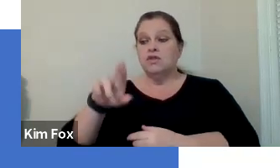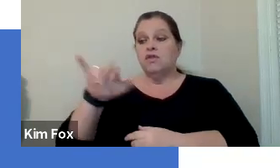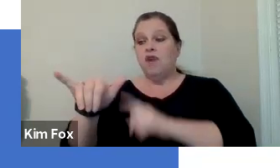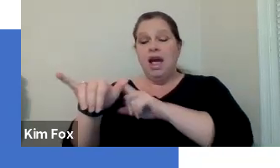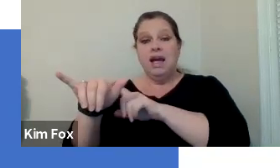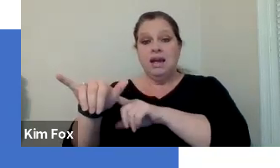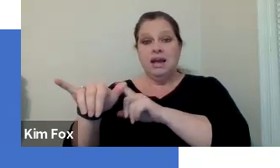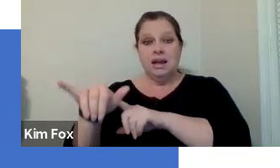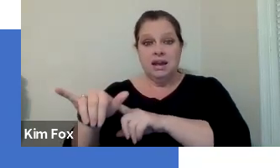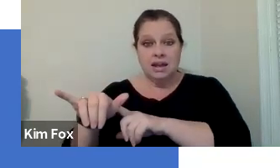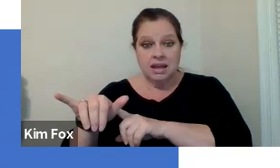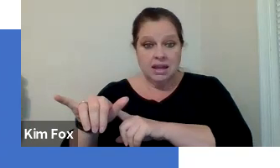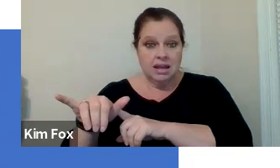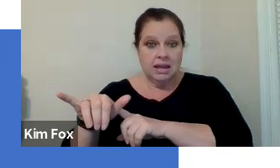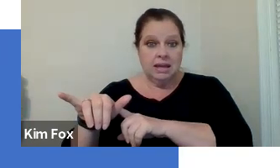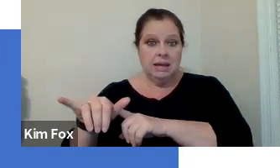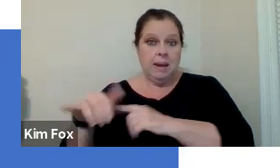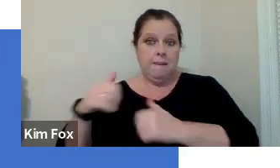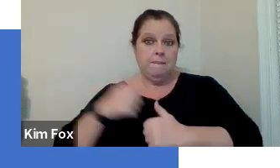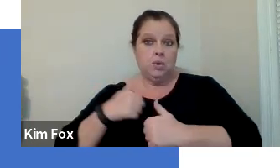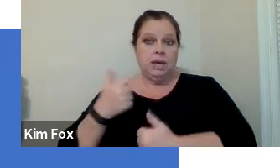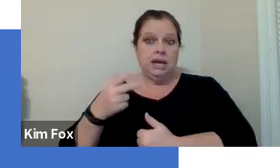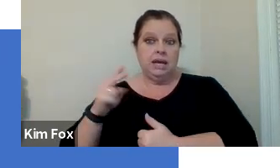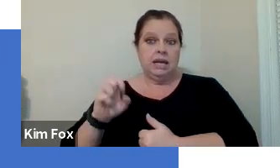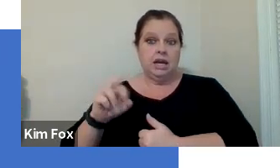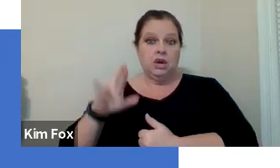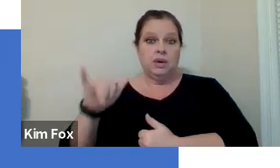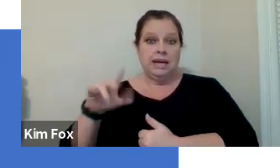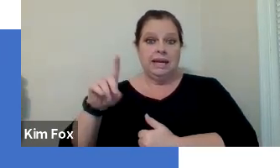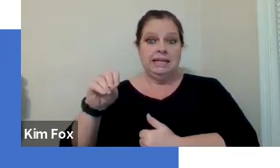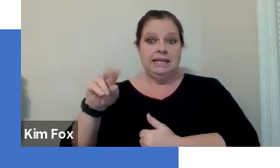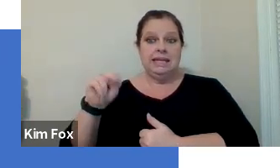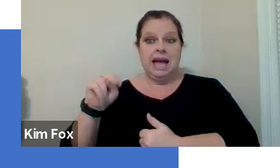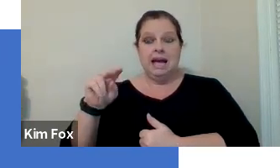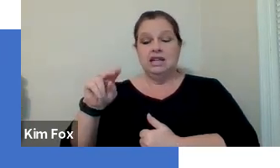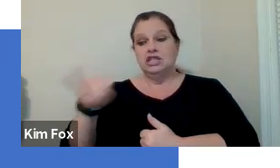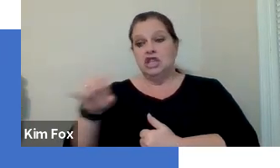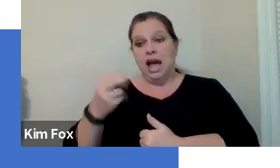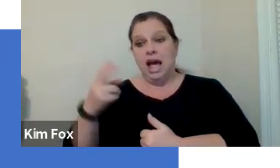is regularly called, is the Marine Gunnery Sergeant John David Frye Scholarship.